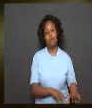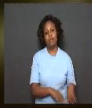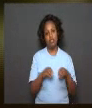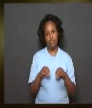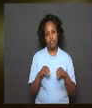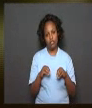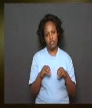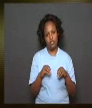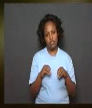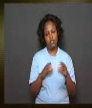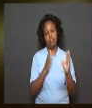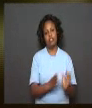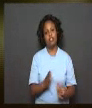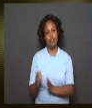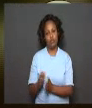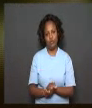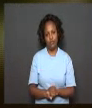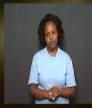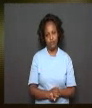Students, let's get ready.